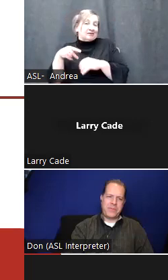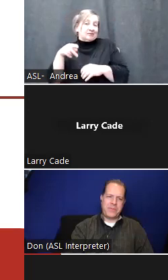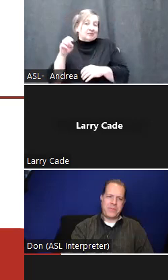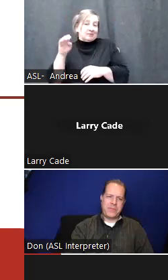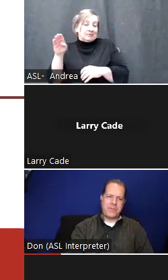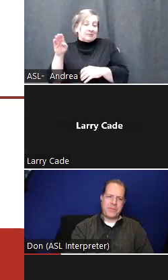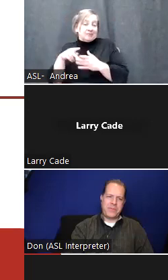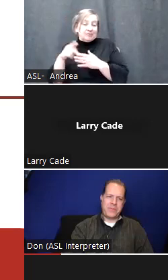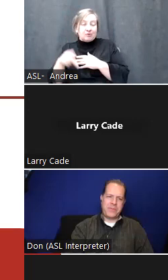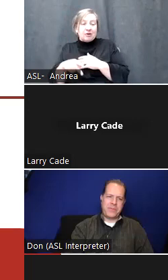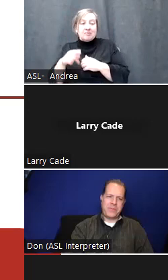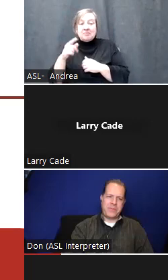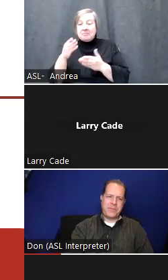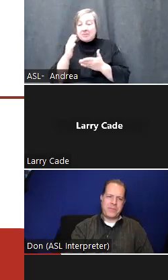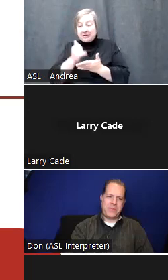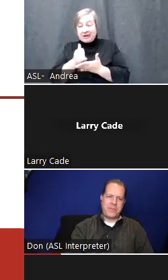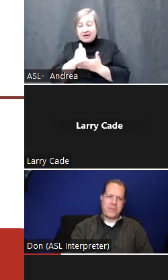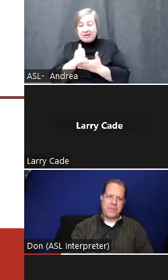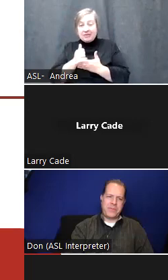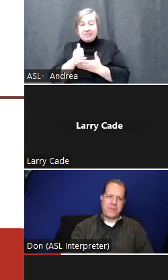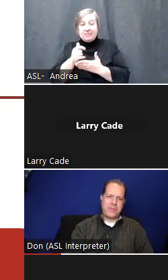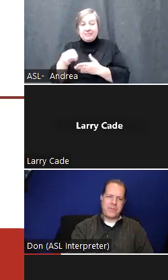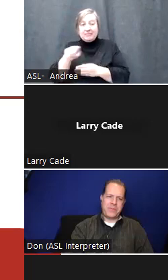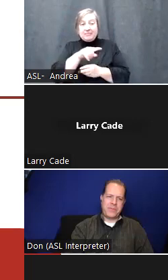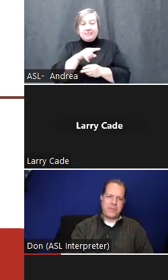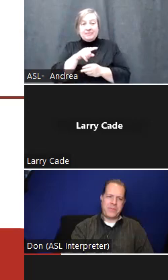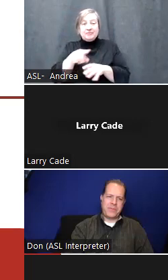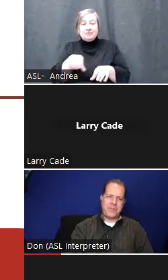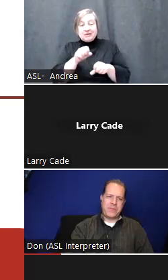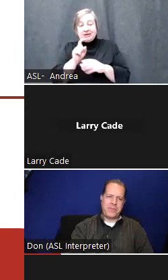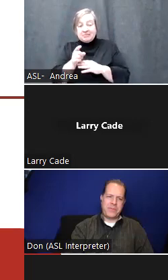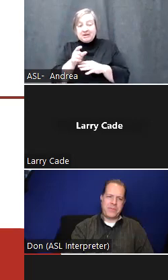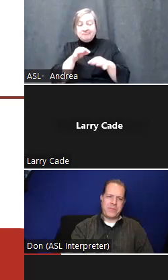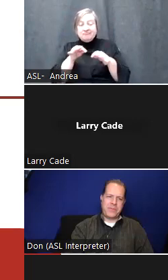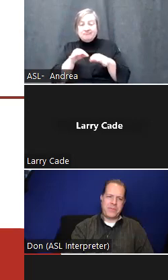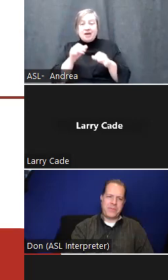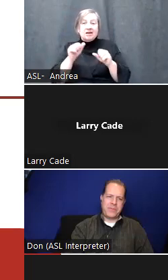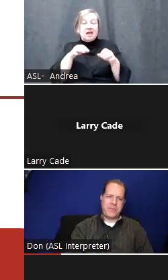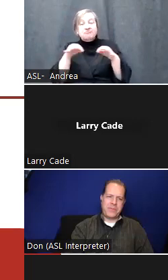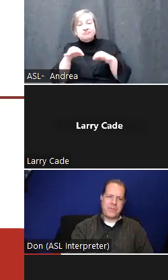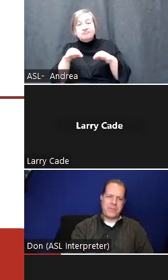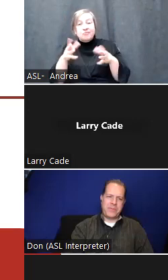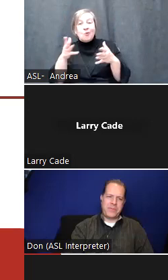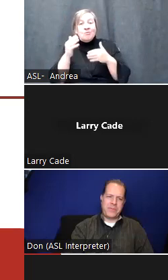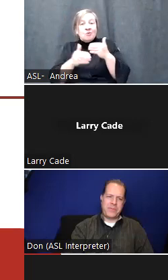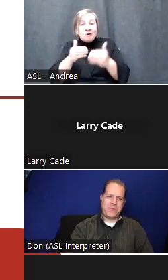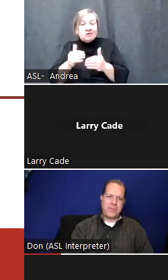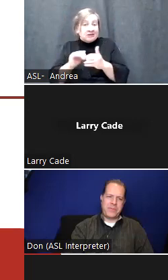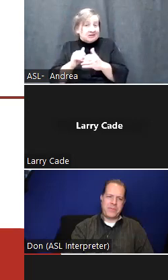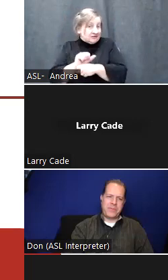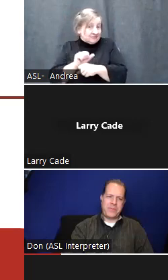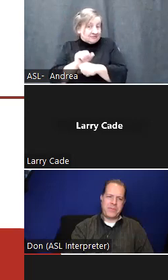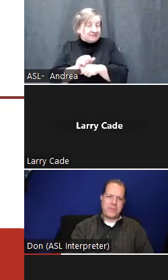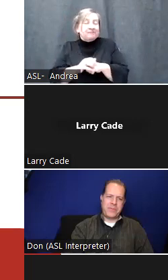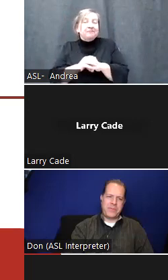I think it might be helpful to just take a minute. I can sort of verbally go over what that process looks like.